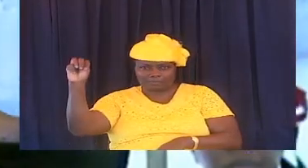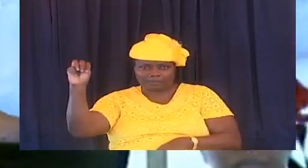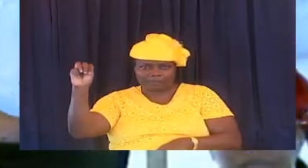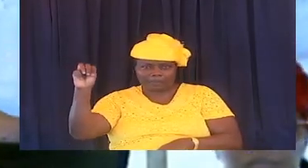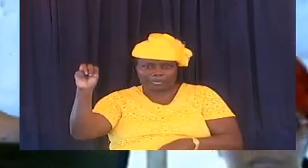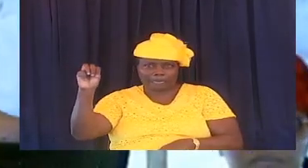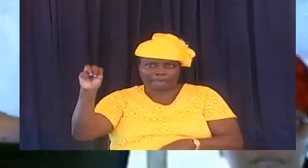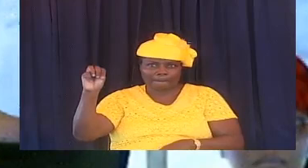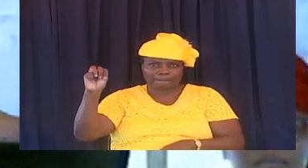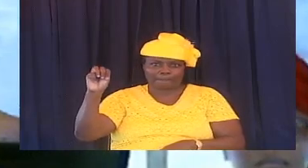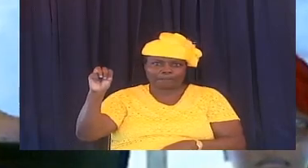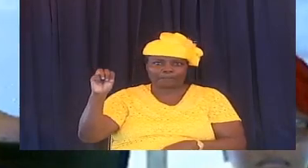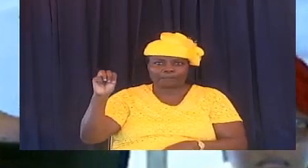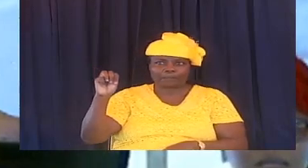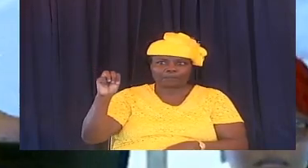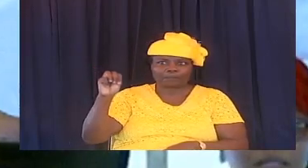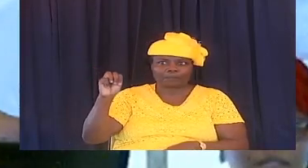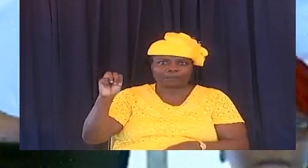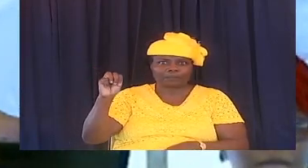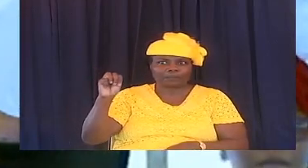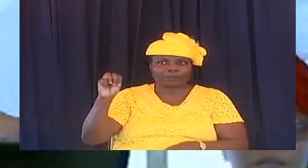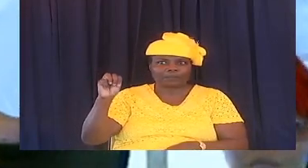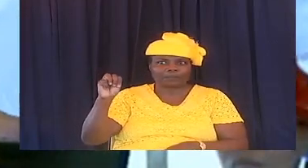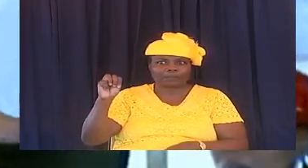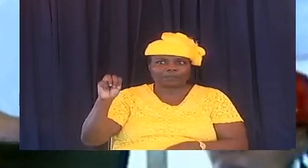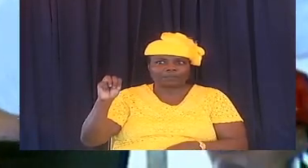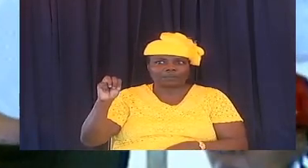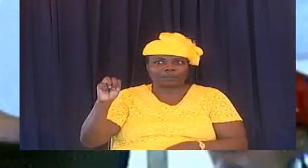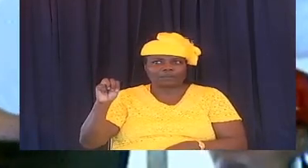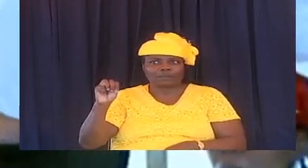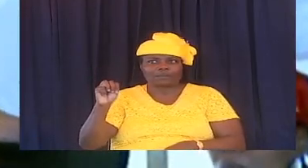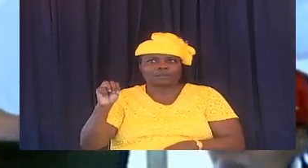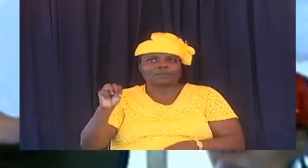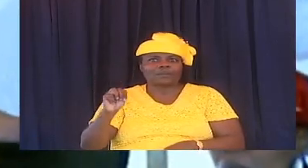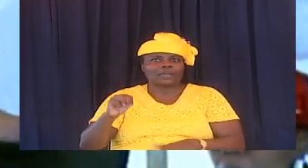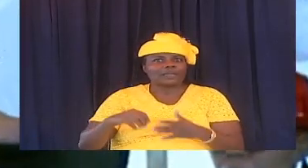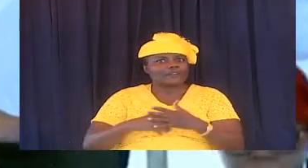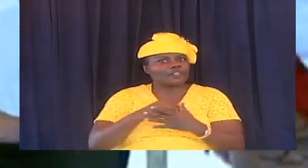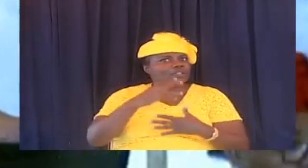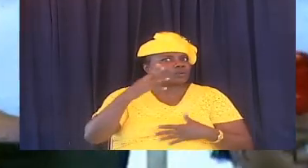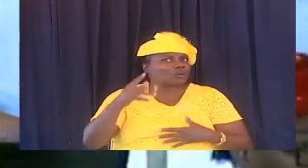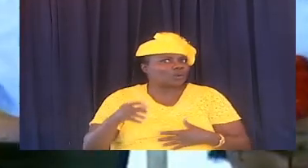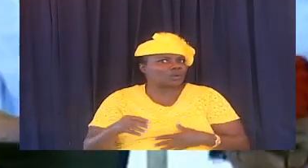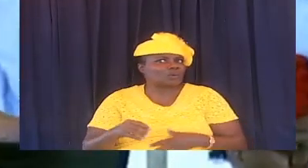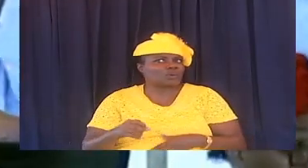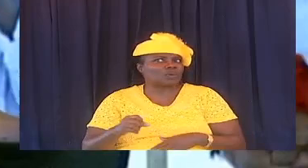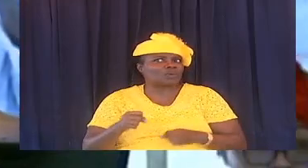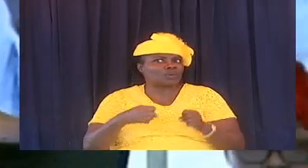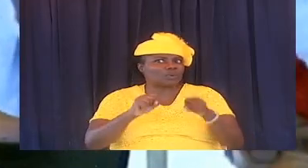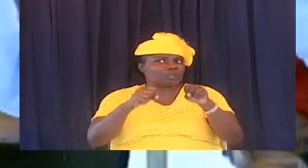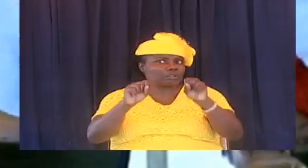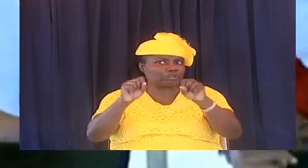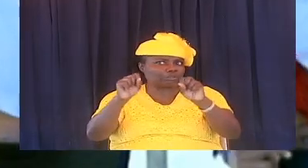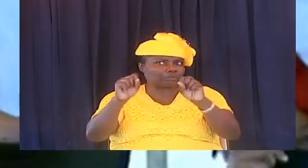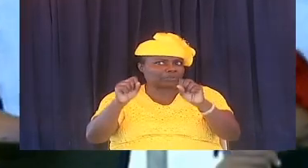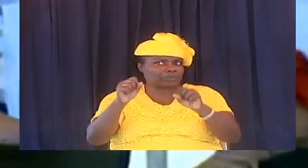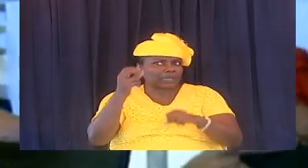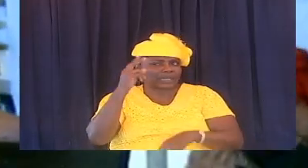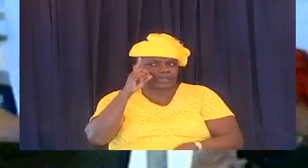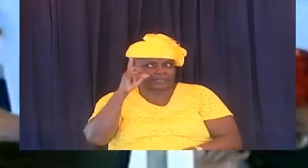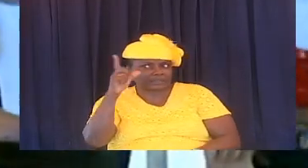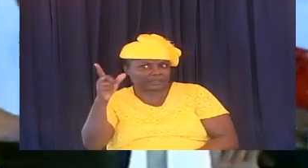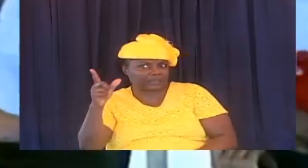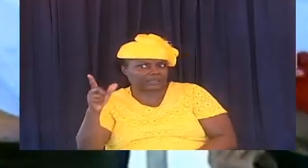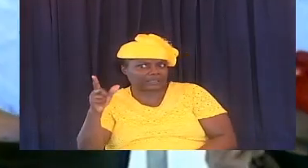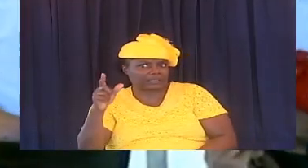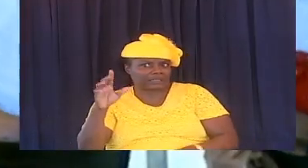is overflowing, Minister Martin, we will stream. And so we can join whether on the platform,